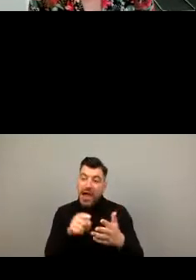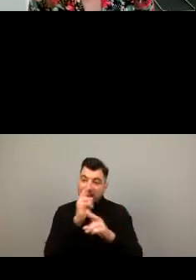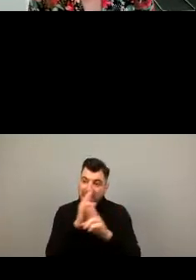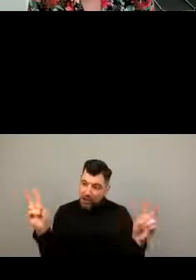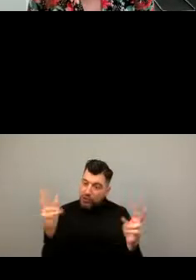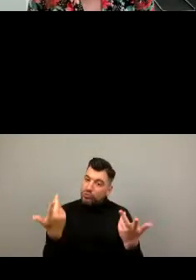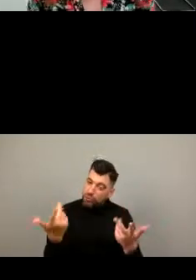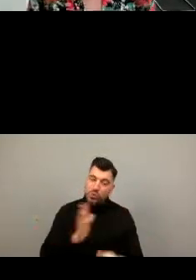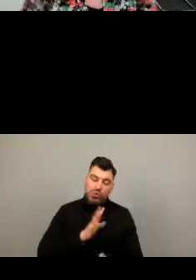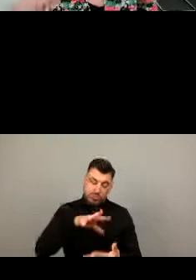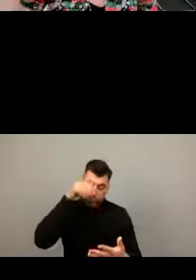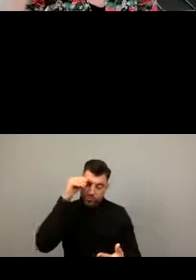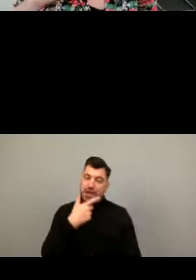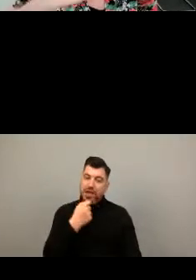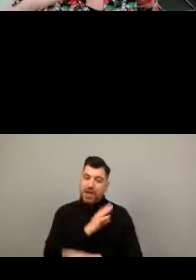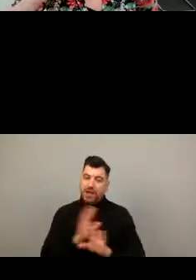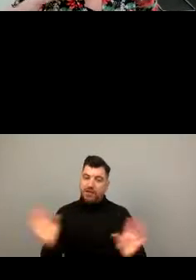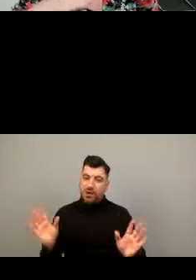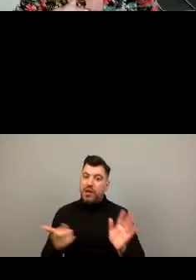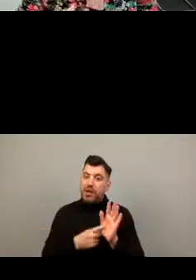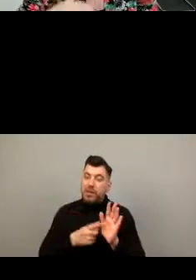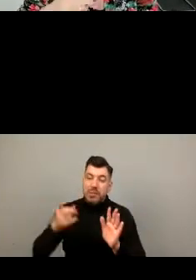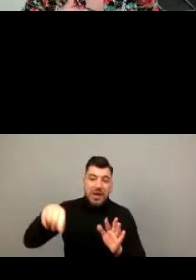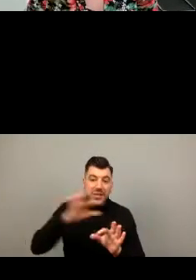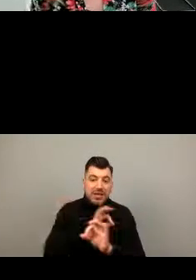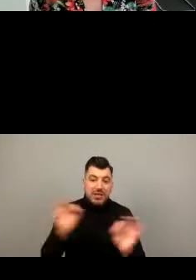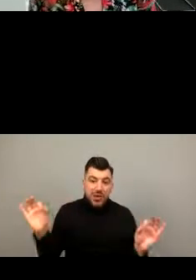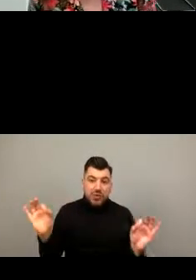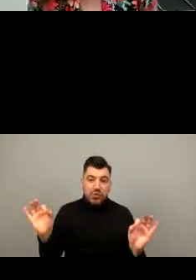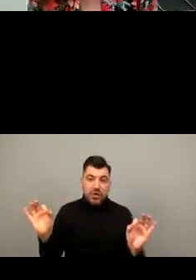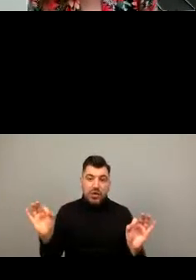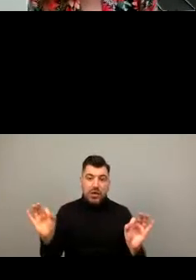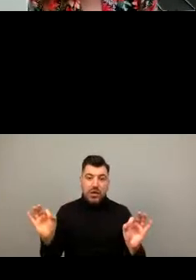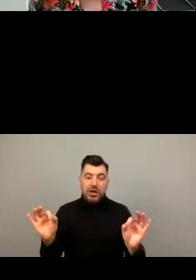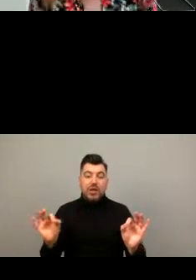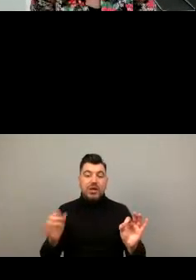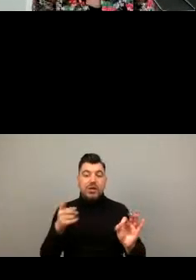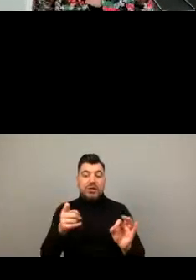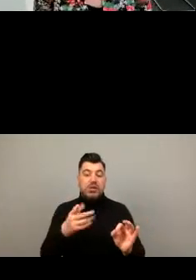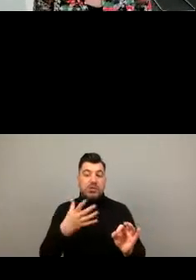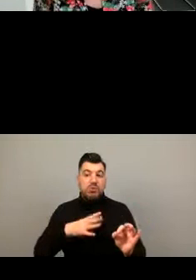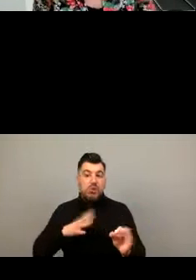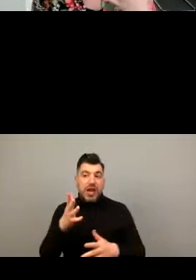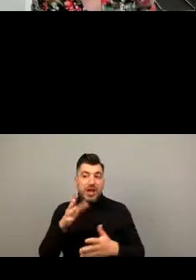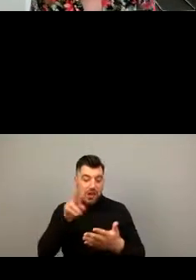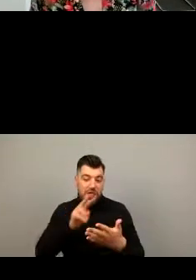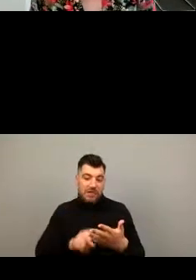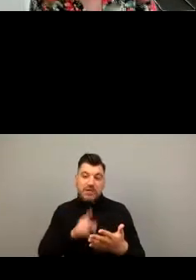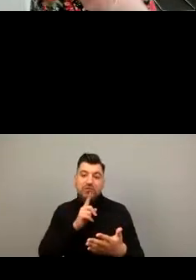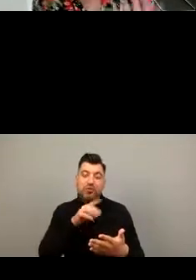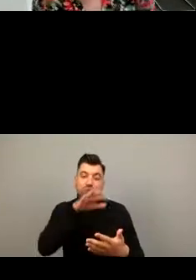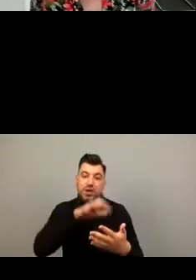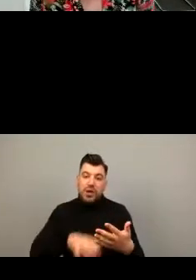the text much better. So make sure to think about the order in which you want to address topic. Present topics in a logical